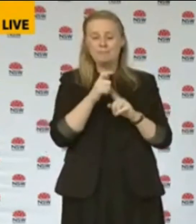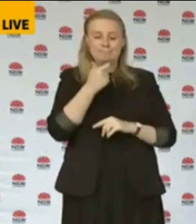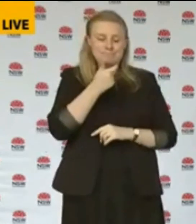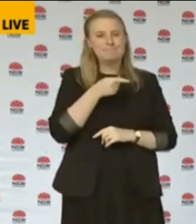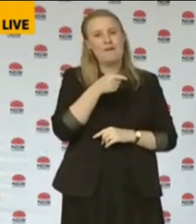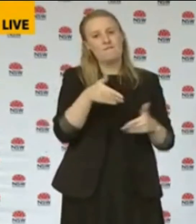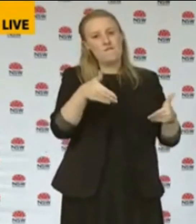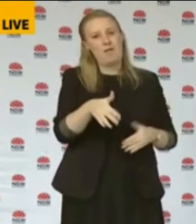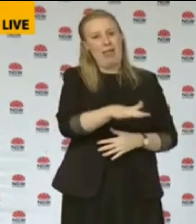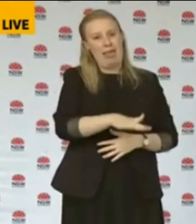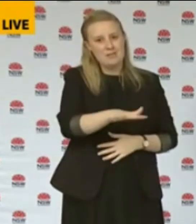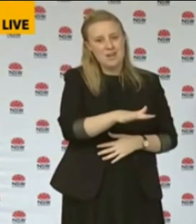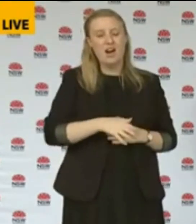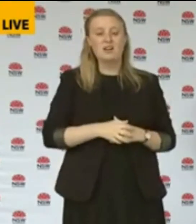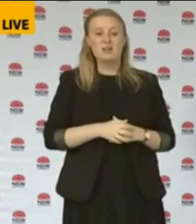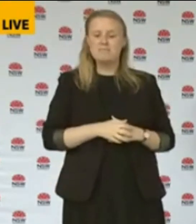well. Sorry, yes.